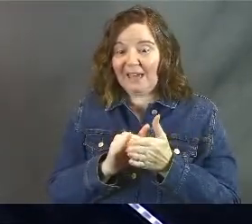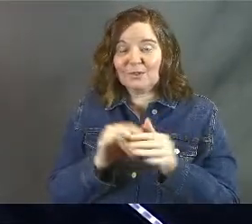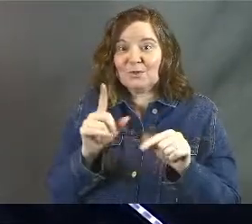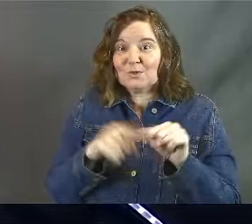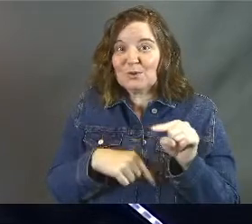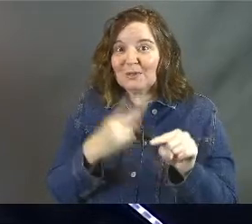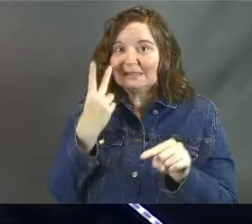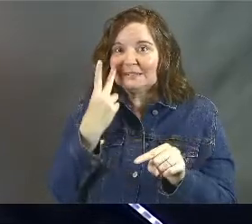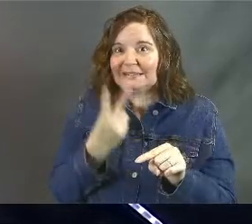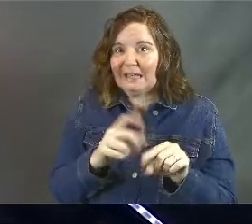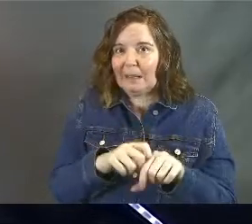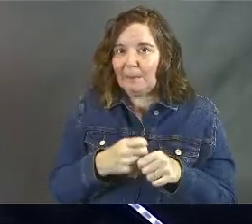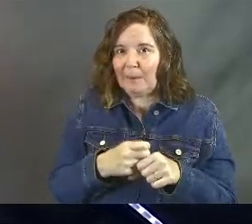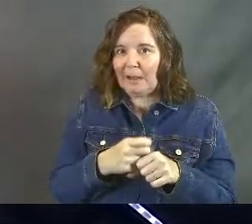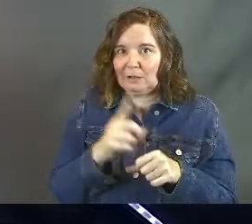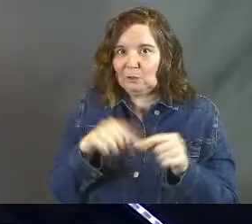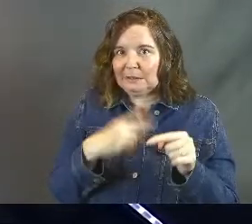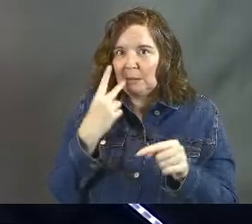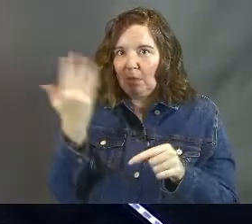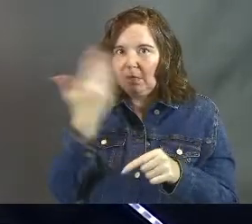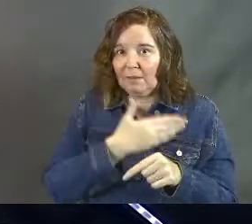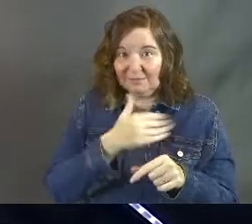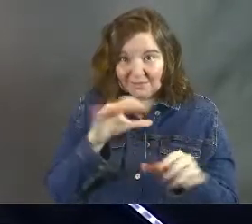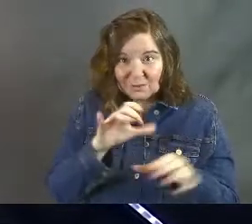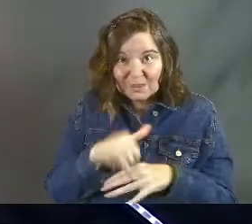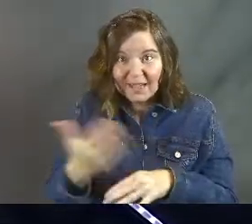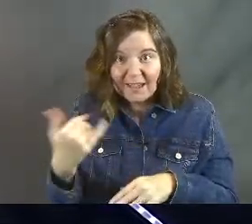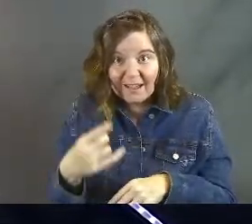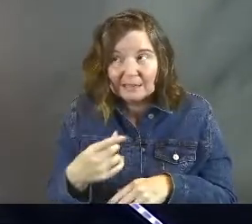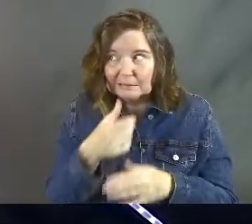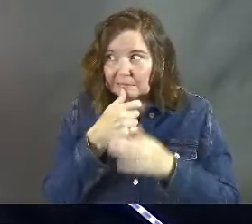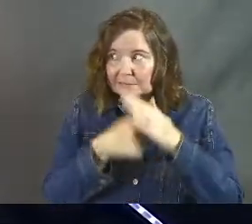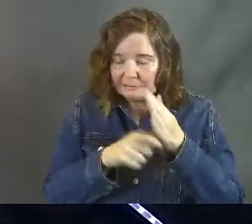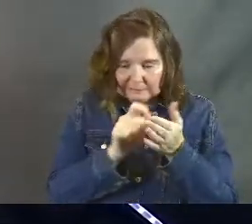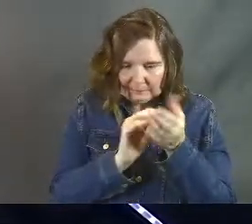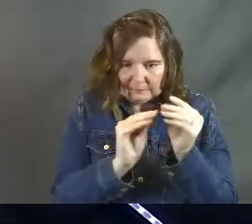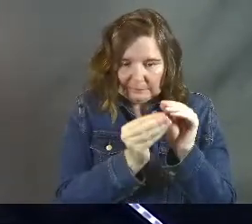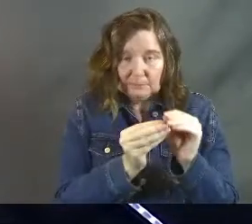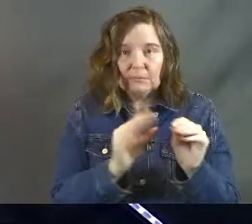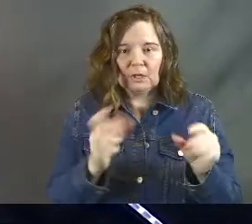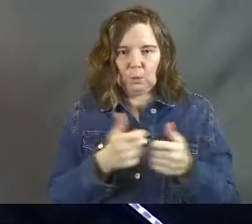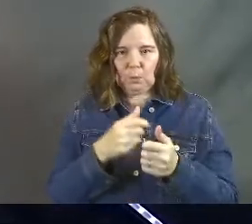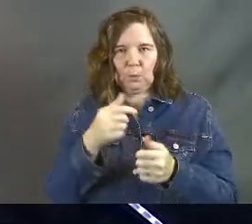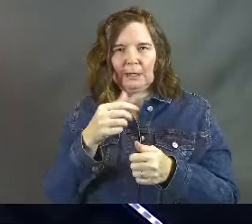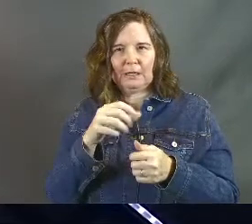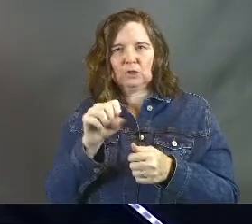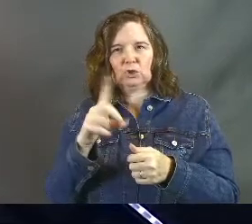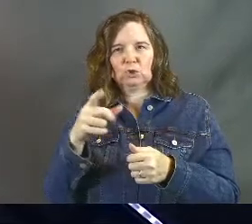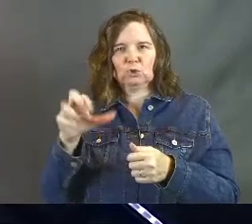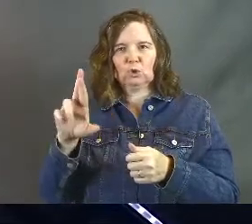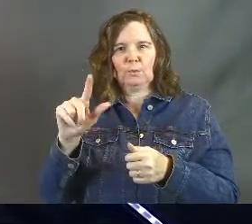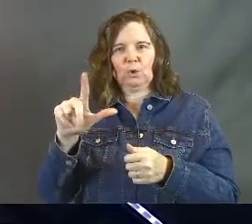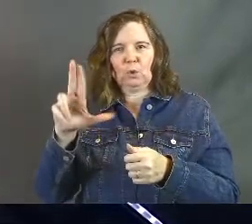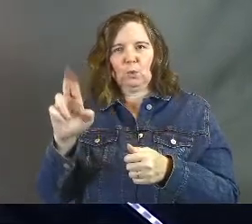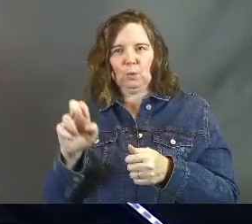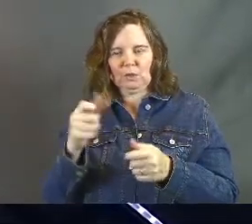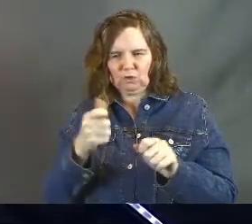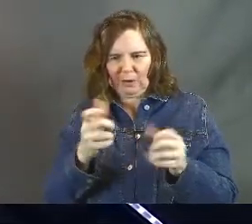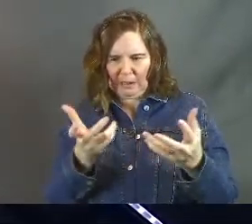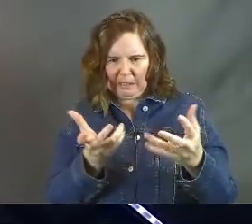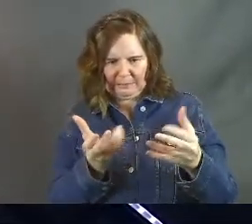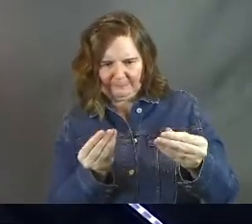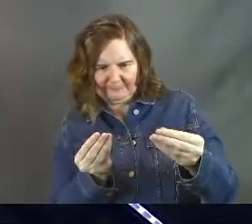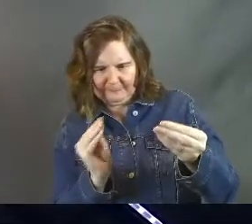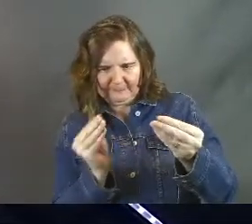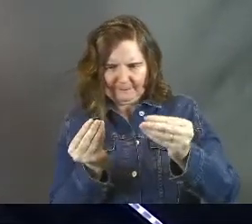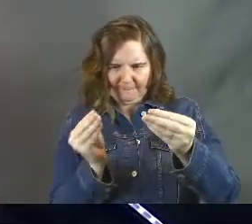was invisible. Do you ever do that? And you're sitting there with the super glue and you're trying to get the pieces in